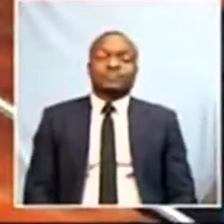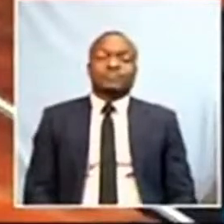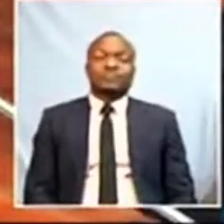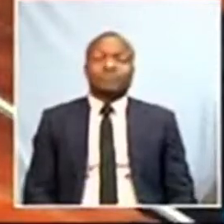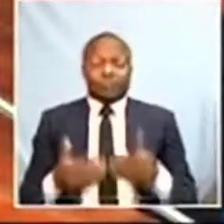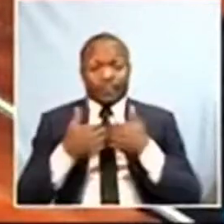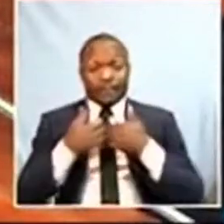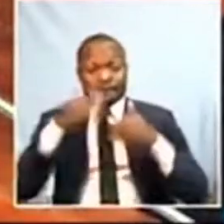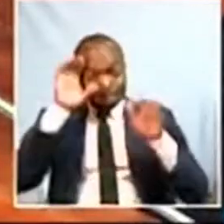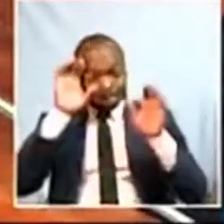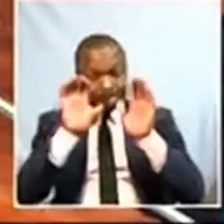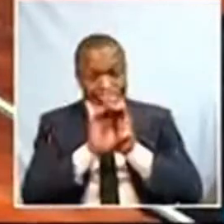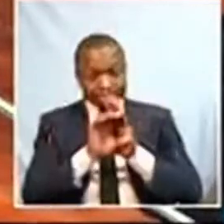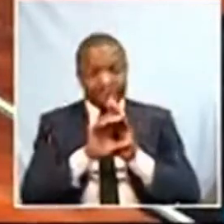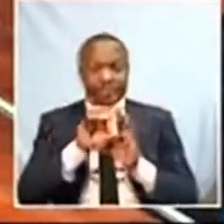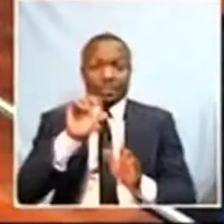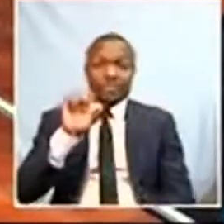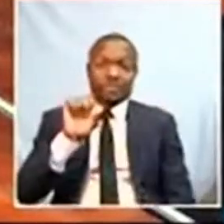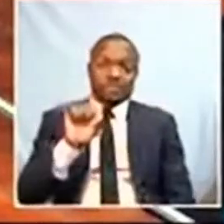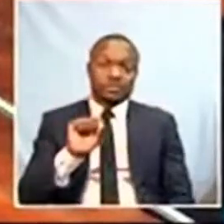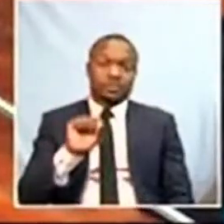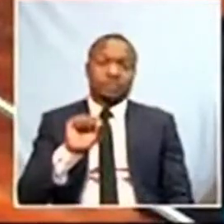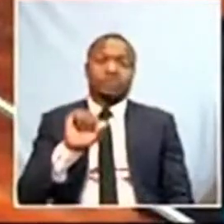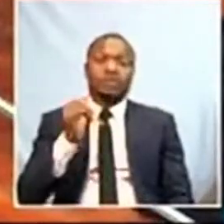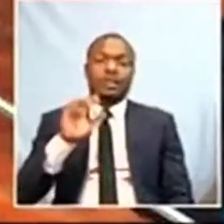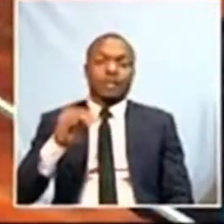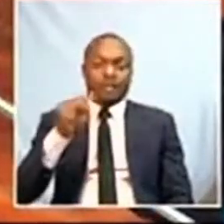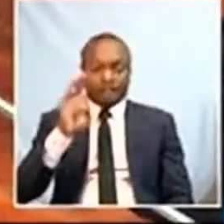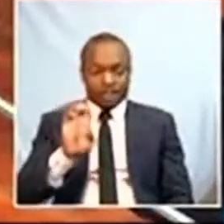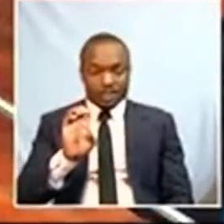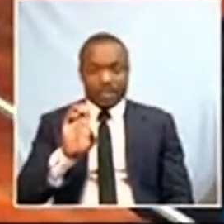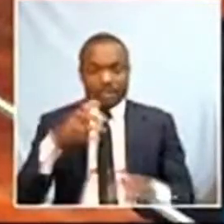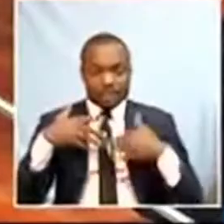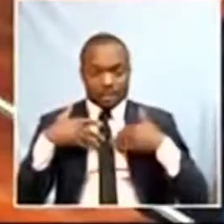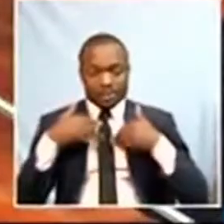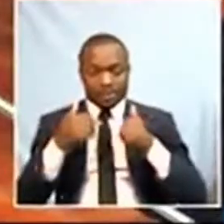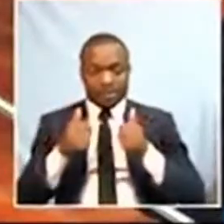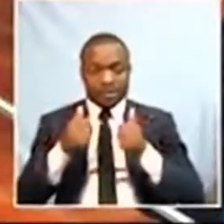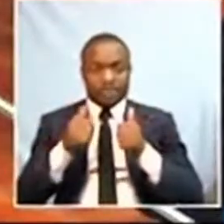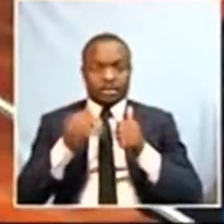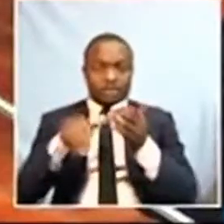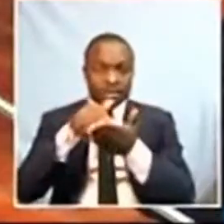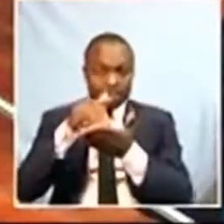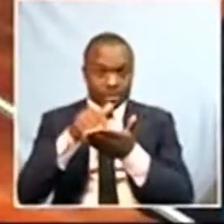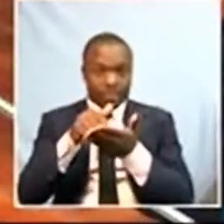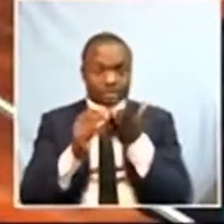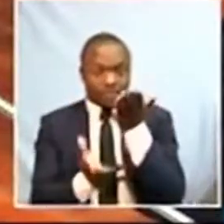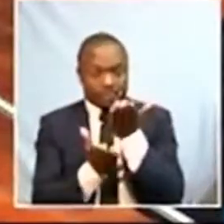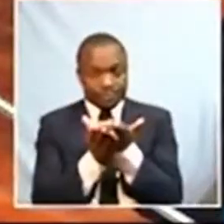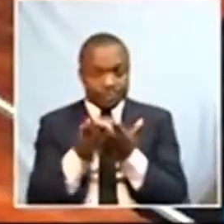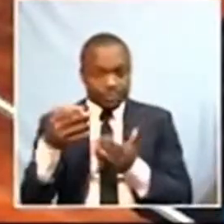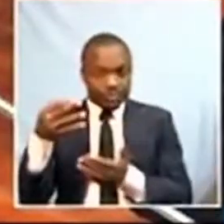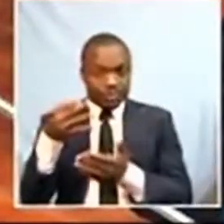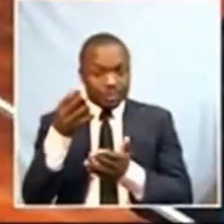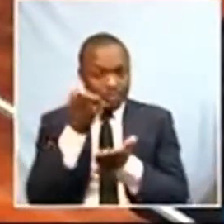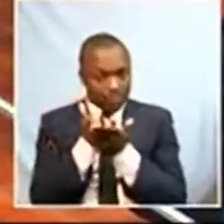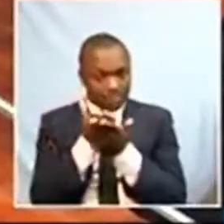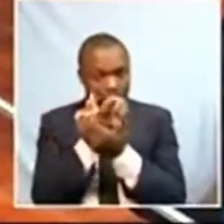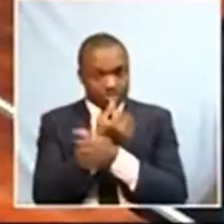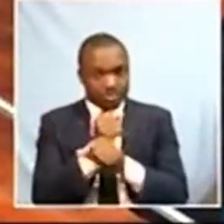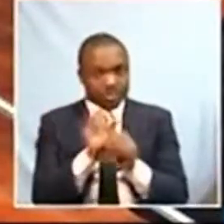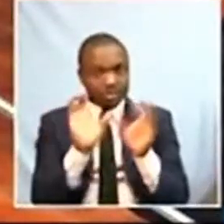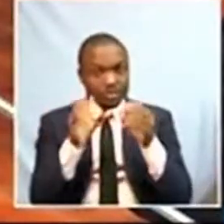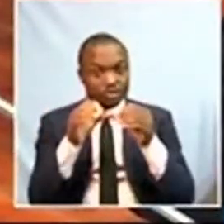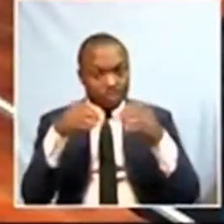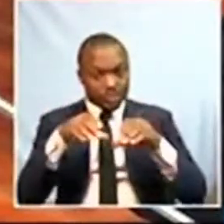We have a picture of Silembe Health Post, and you also referred to Appendix F. Remedial measure: the Council